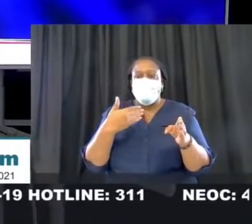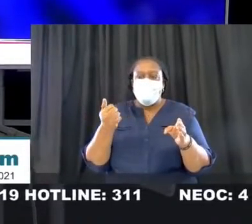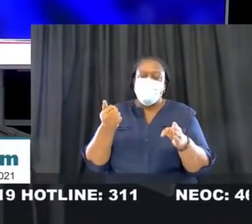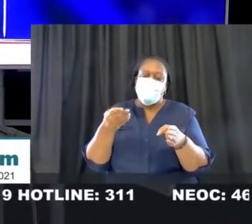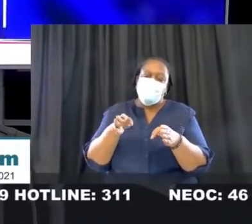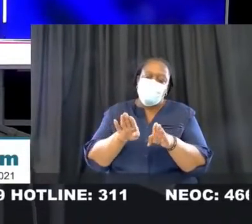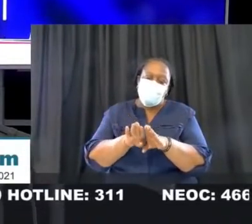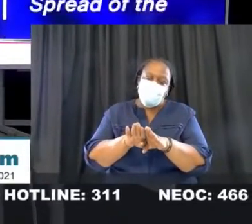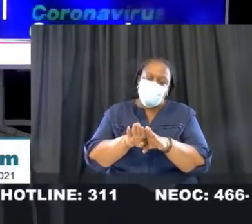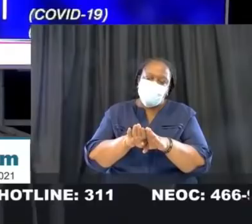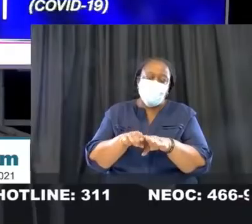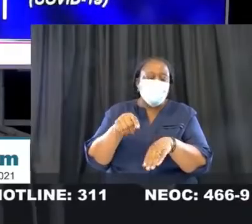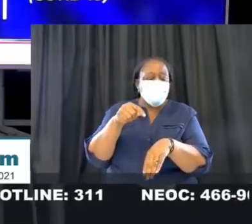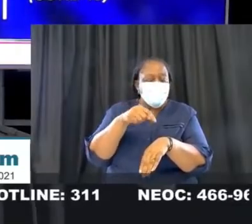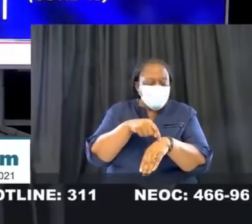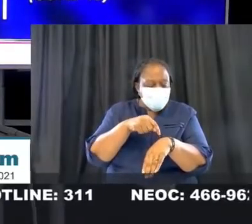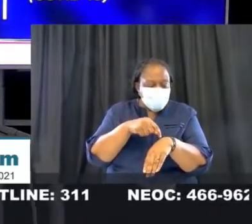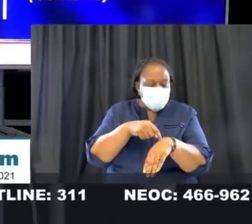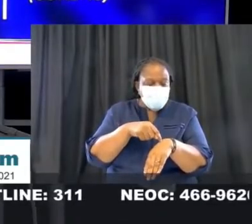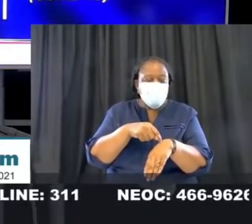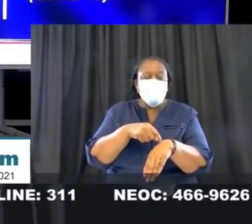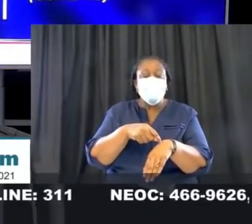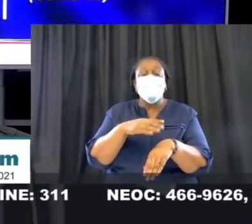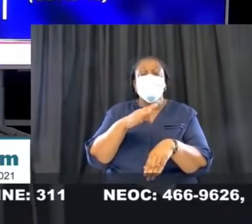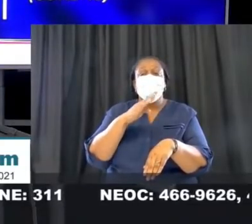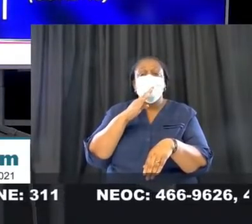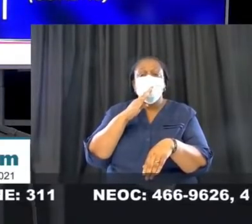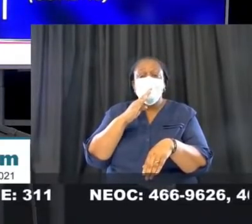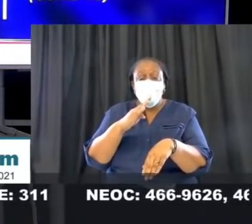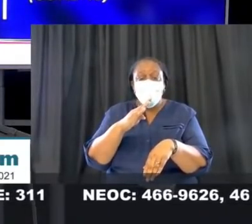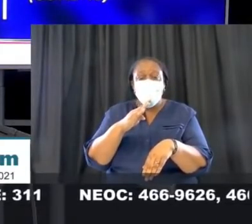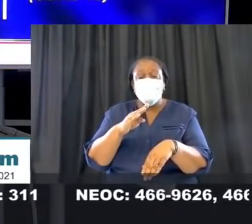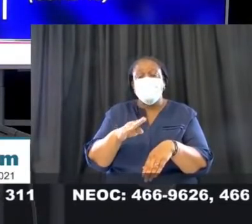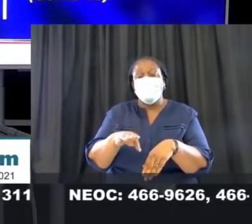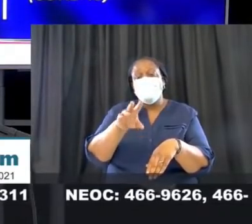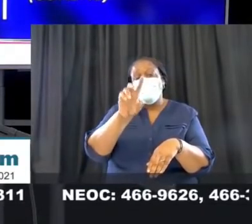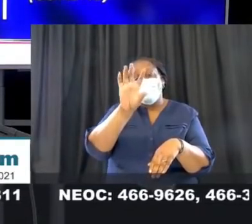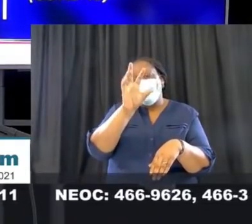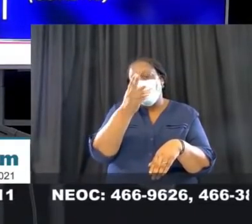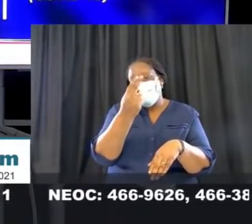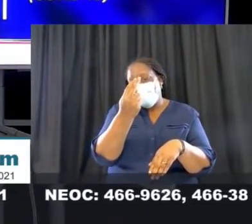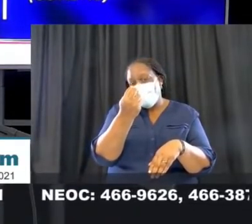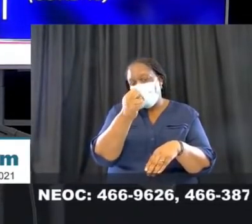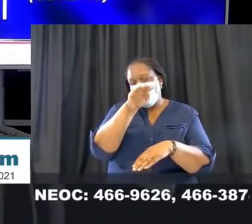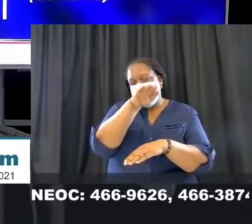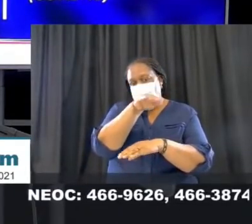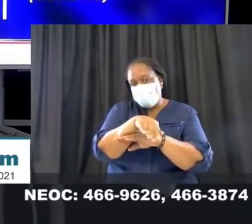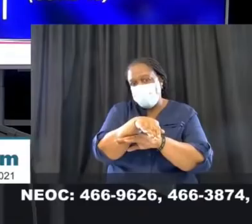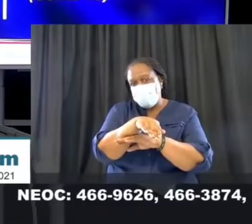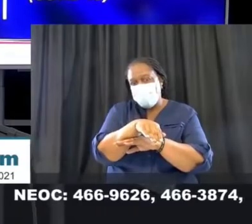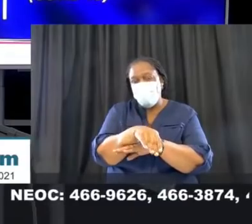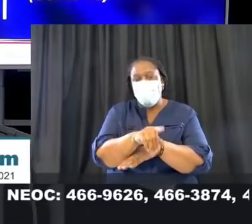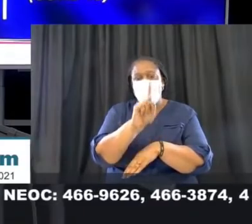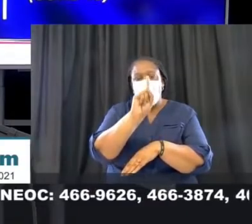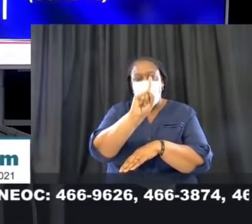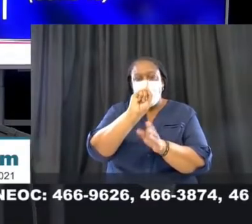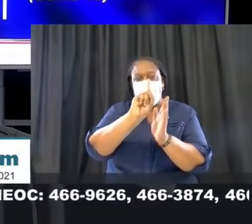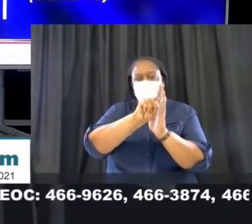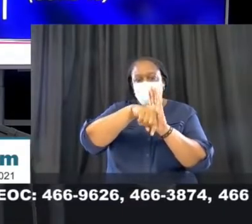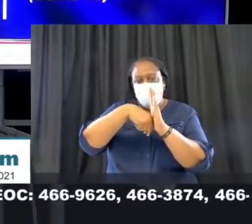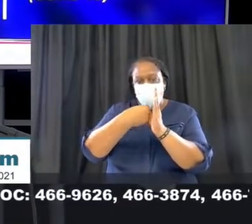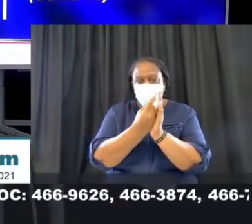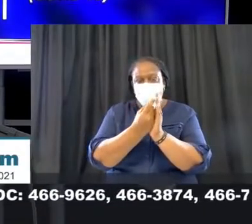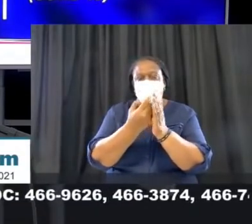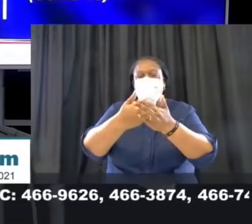ensure that the closing hour shall be by midnight. That is, at least 1 hour before the start of the